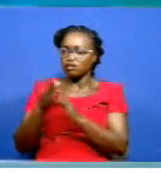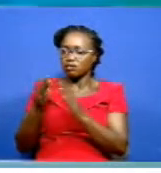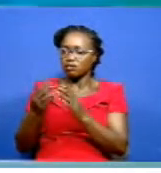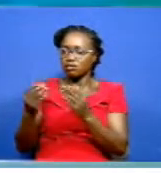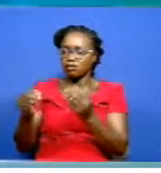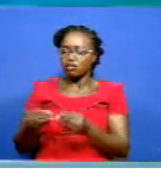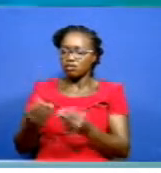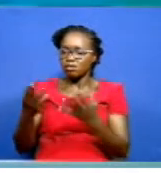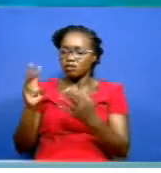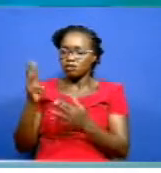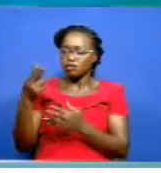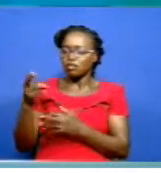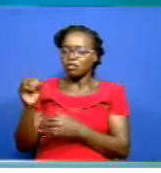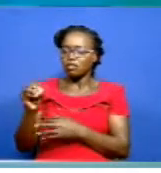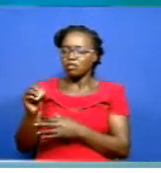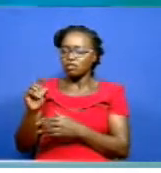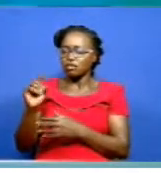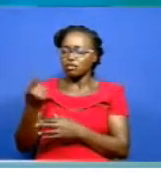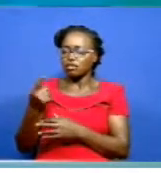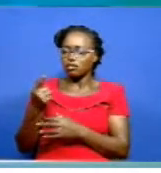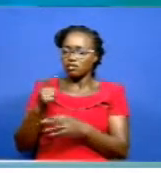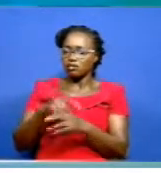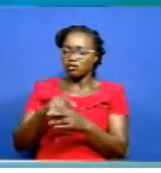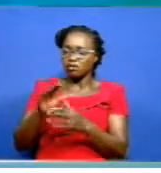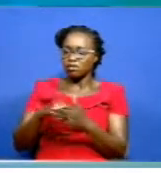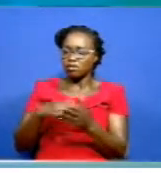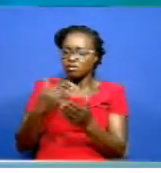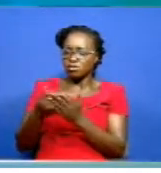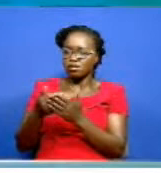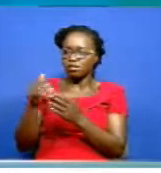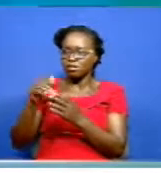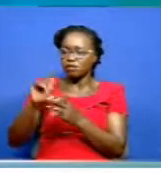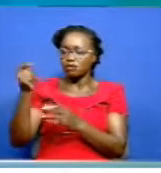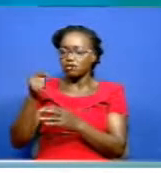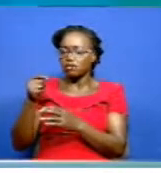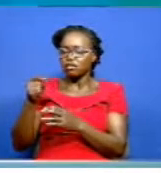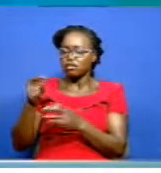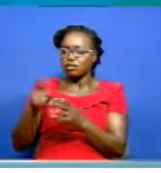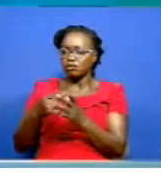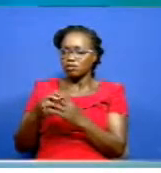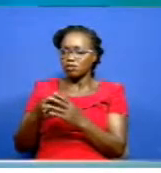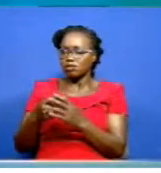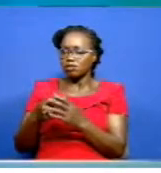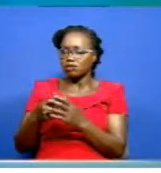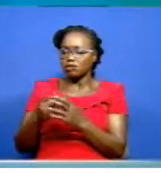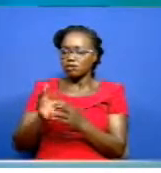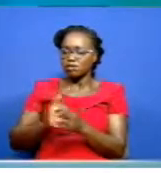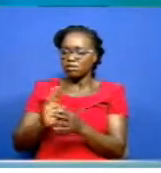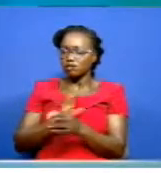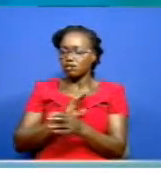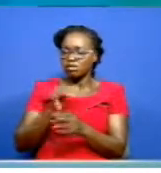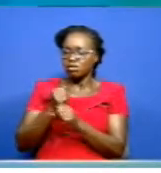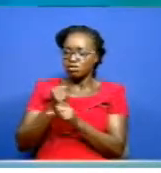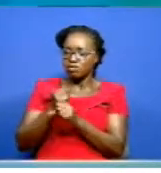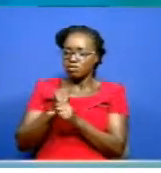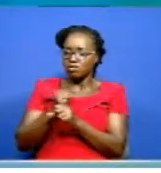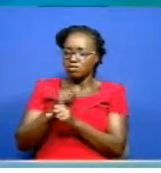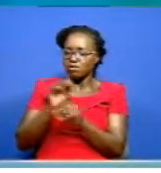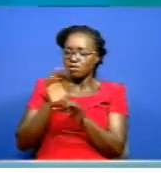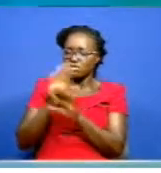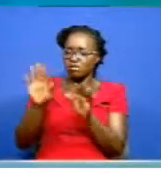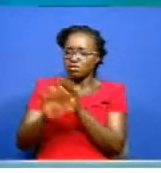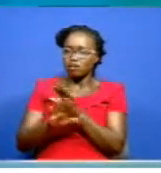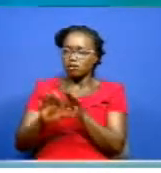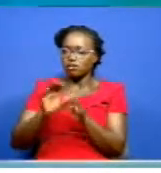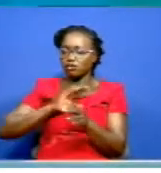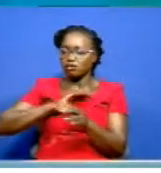WHO one. So when they applied in Kenya, then the Pharmacy and Poisons Board did due diligence and did its